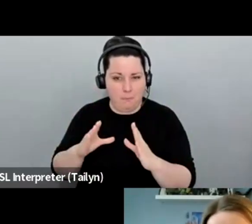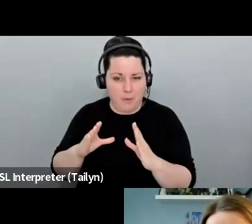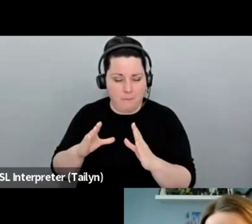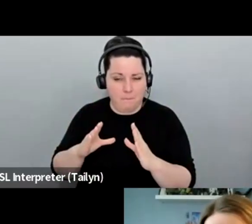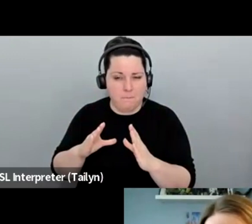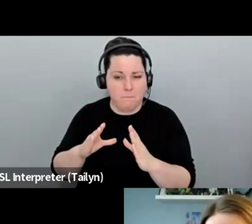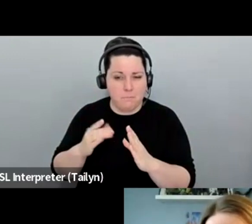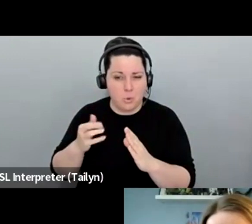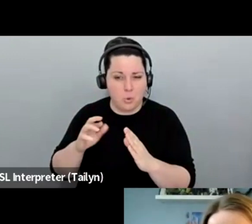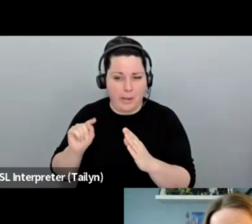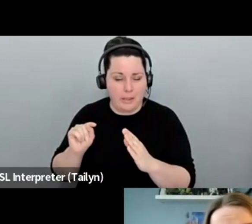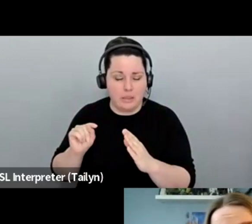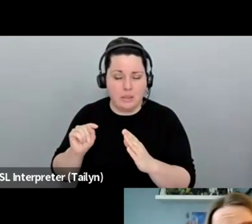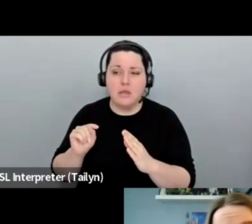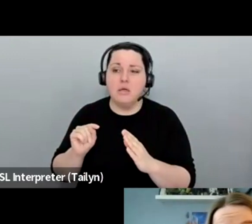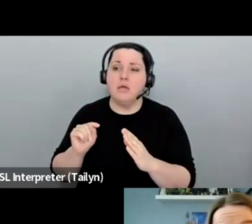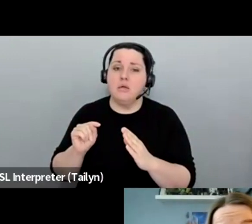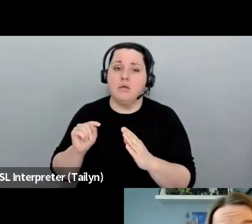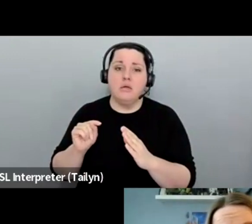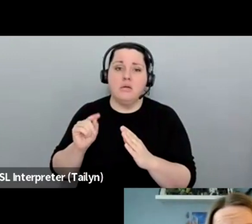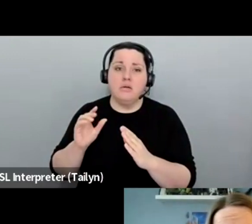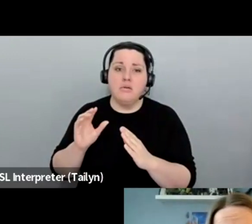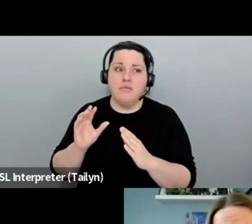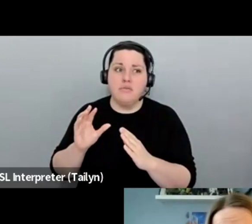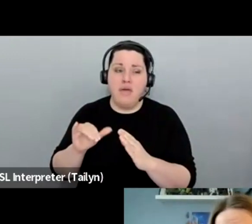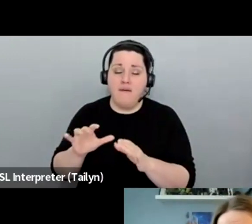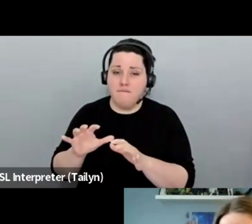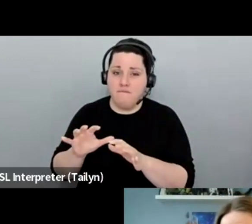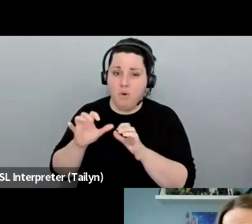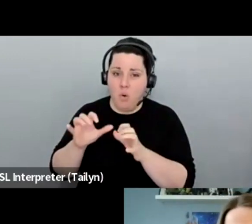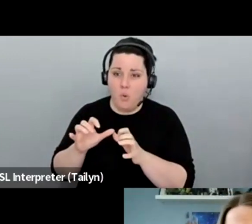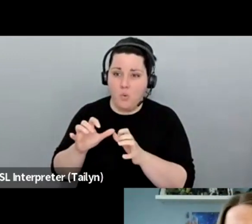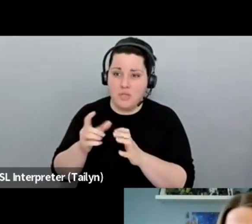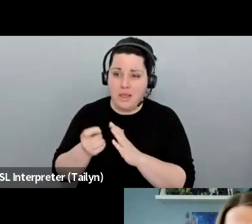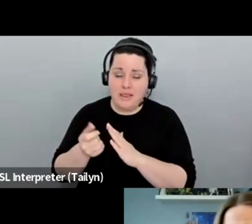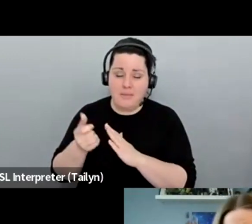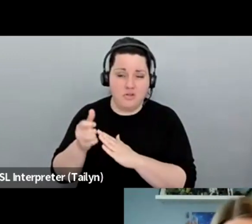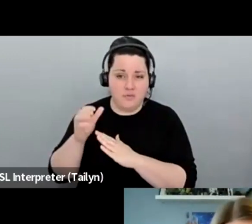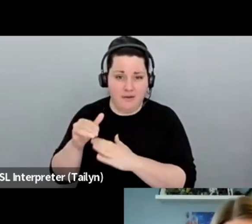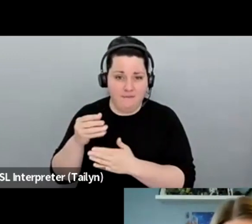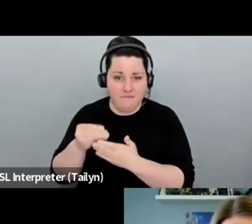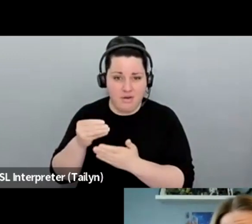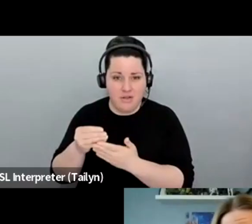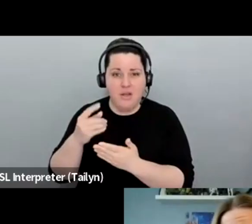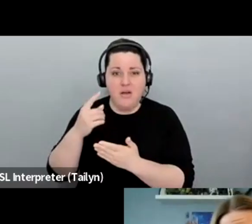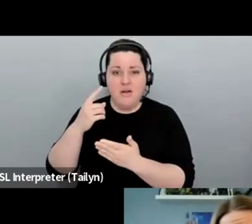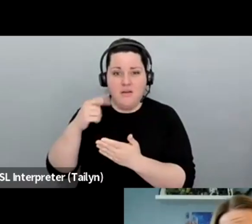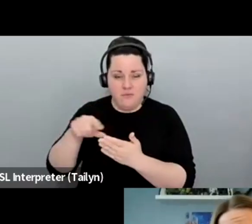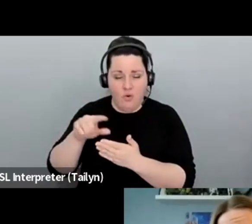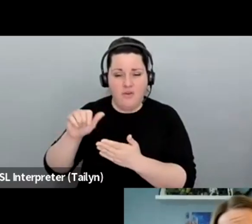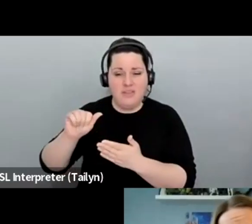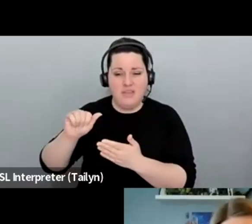that only froze the elimination of funding for the grants that were in the states of the attorney generals